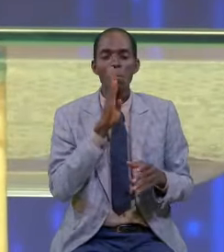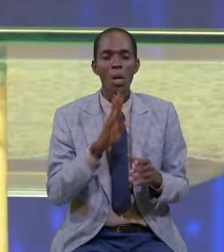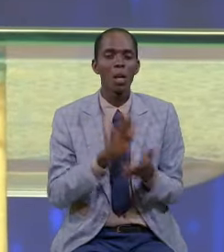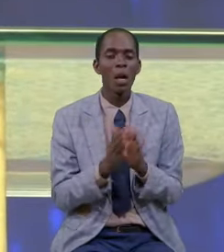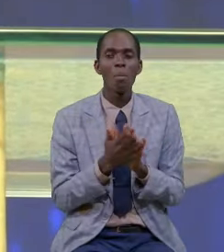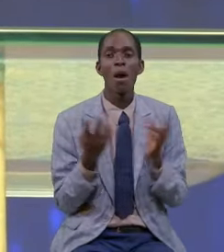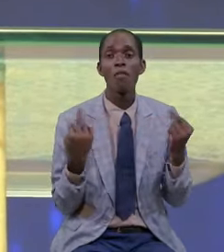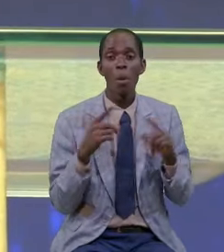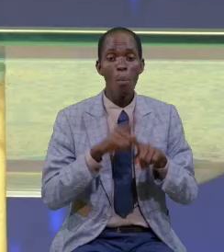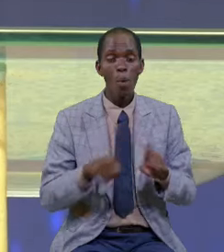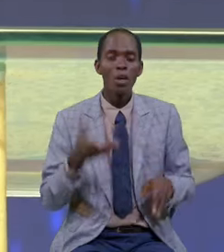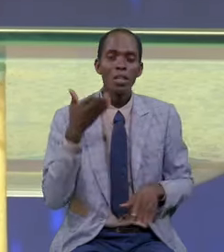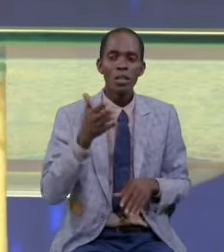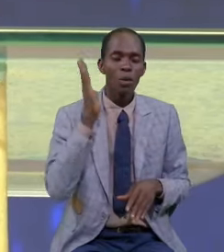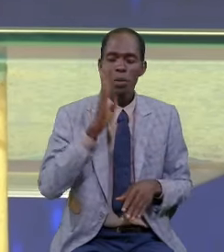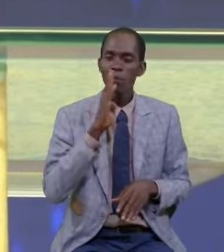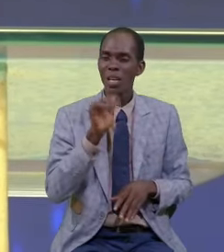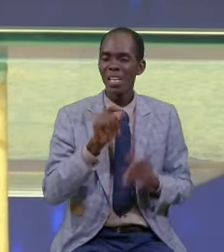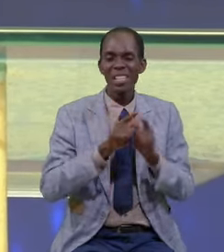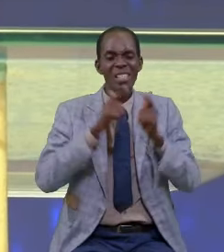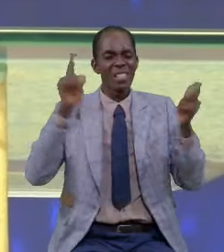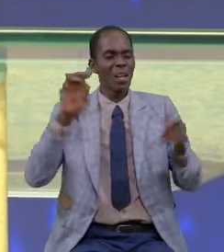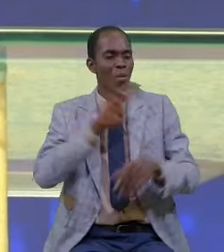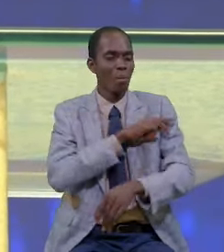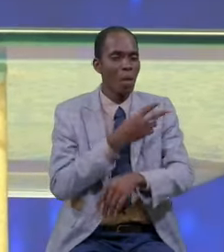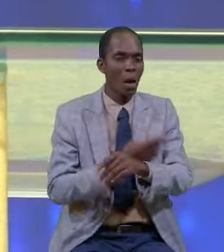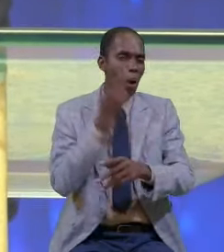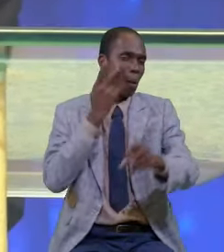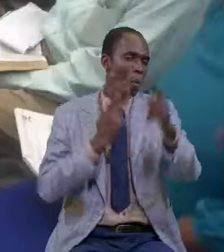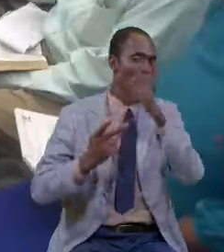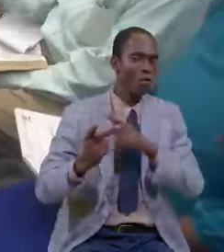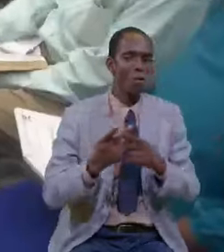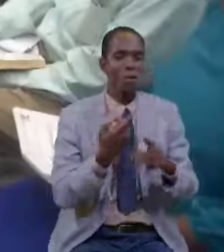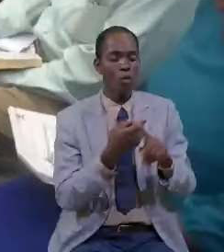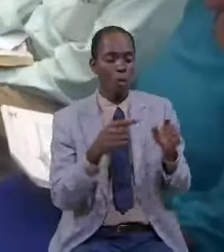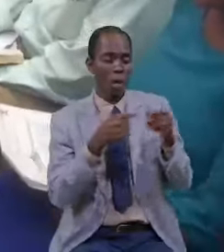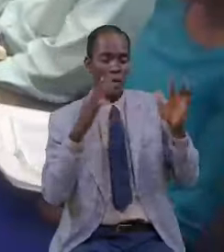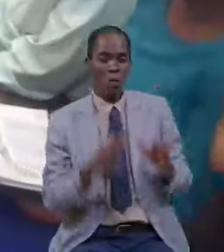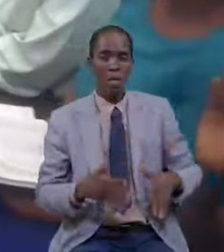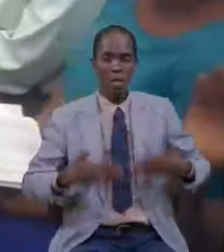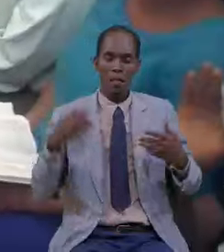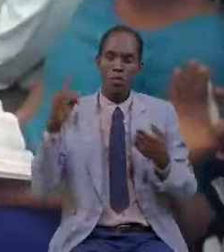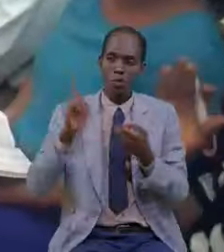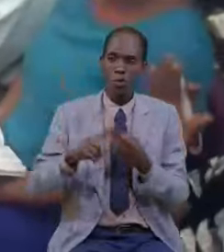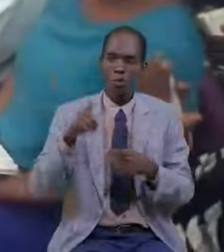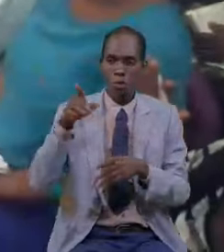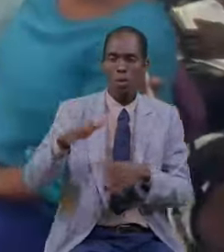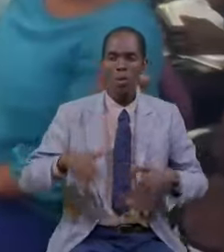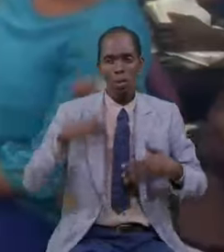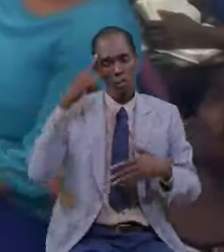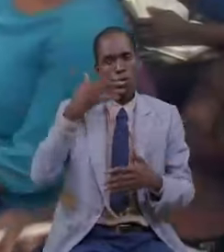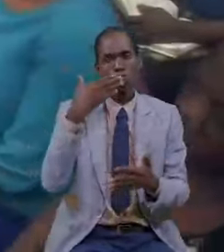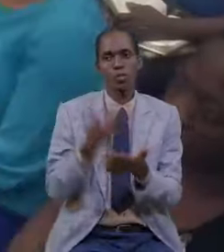mighty prophecy coming from their mouth. It will be fulfilled in your life in Jesus' name. And then he